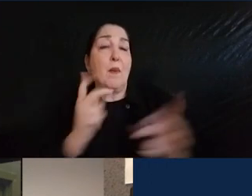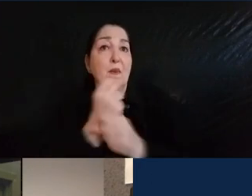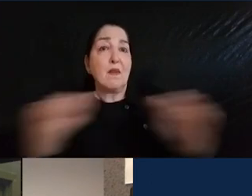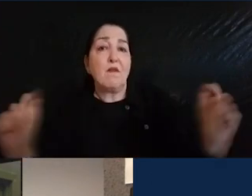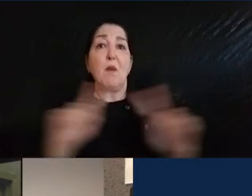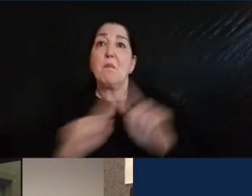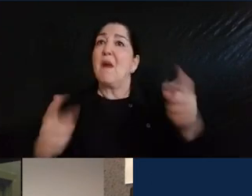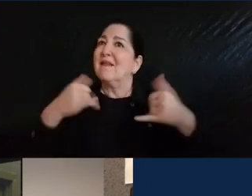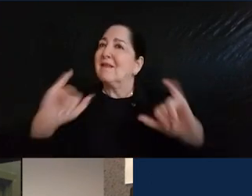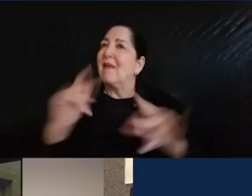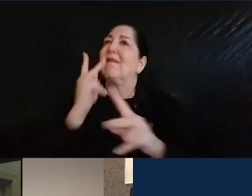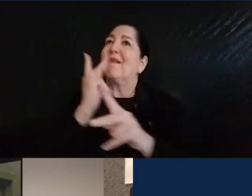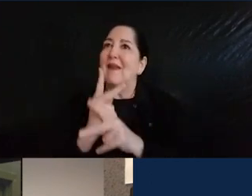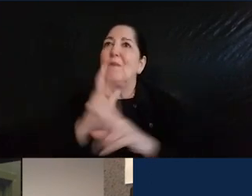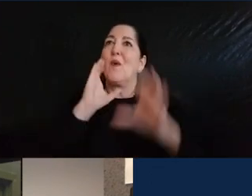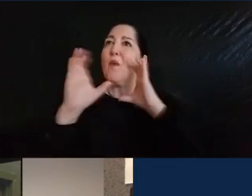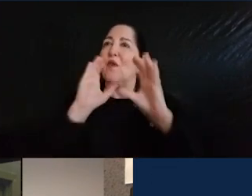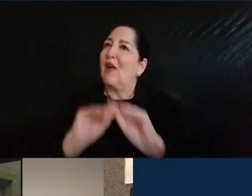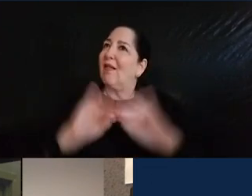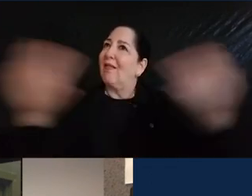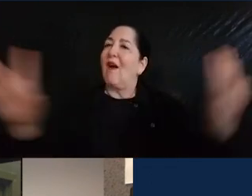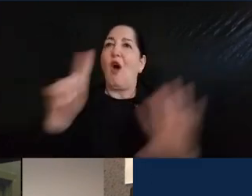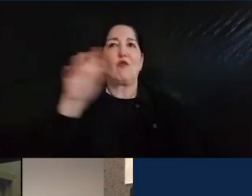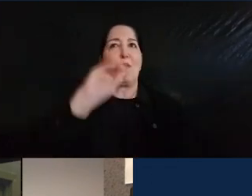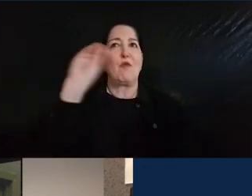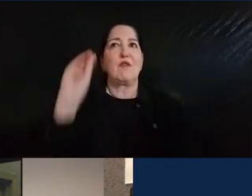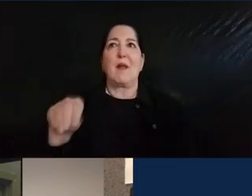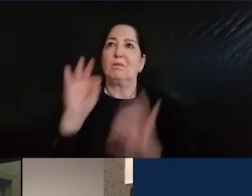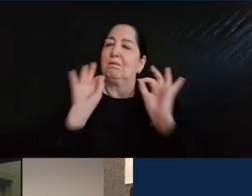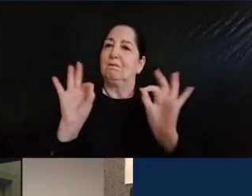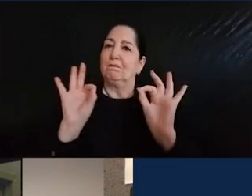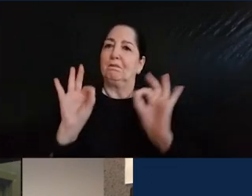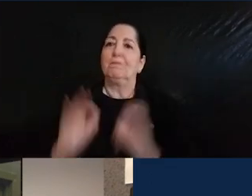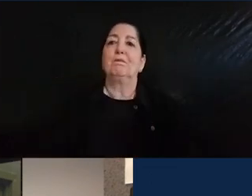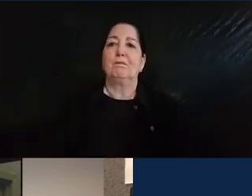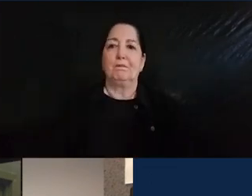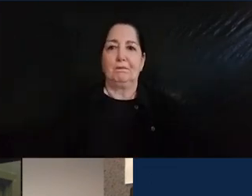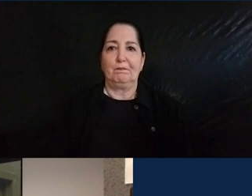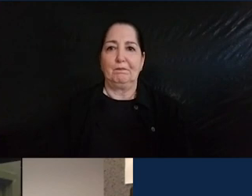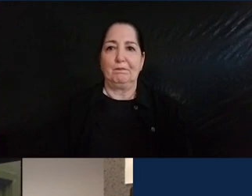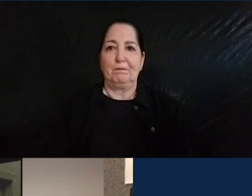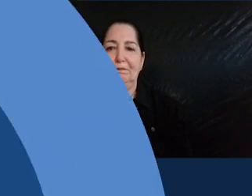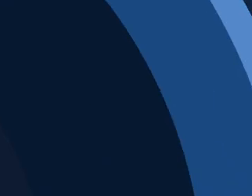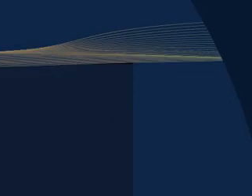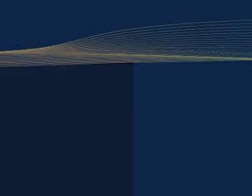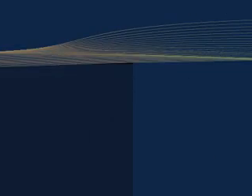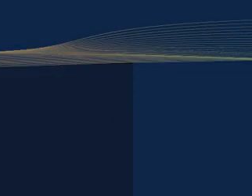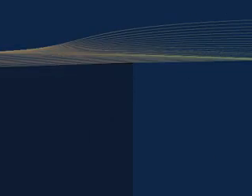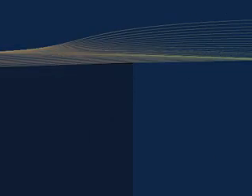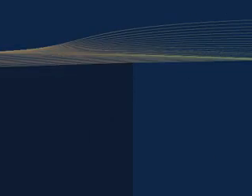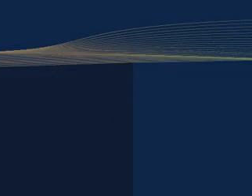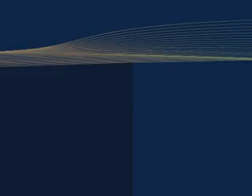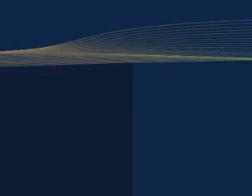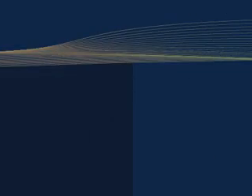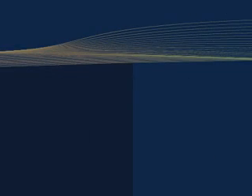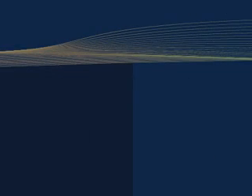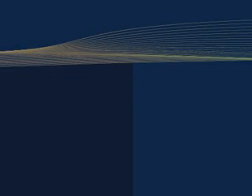keeping everyone safe while not losing the ability to communicate clearly.